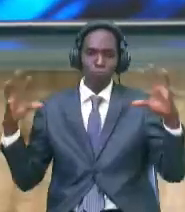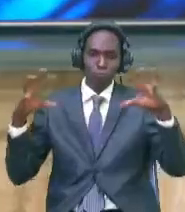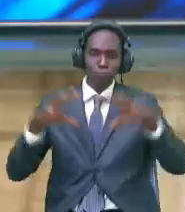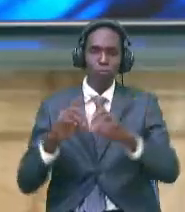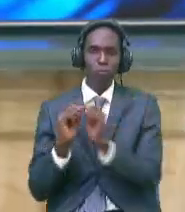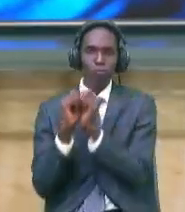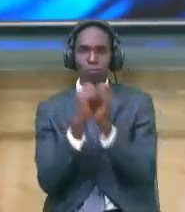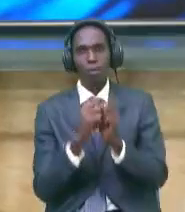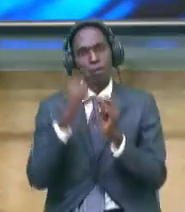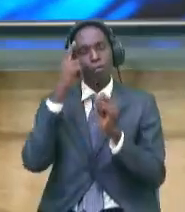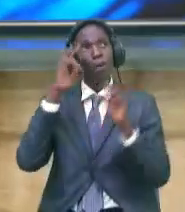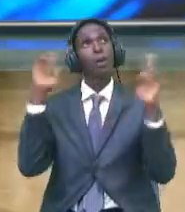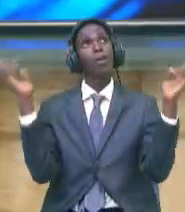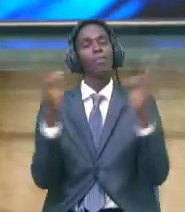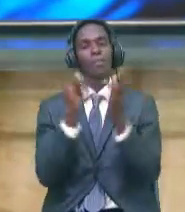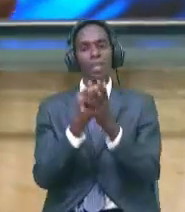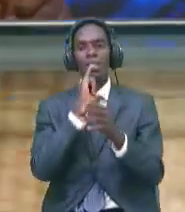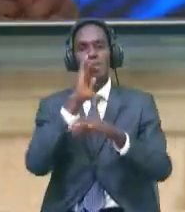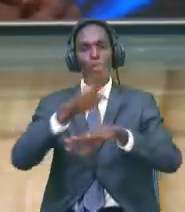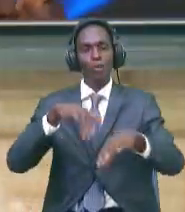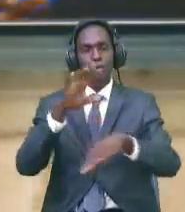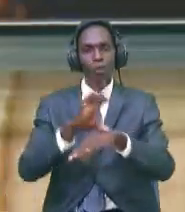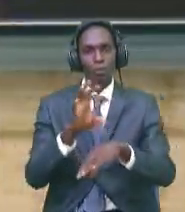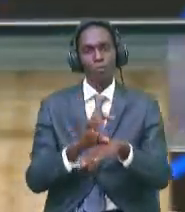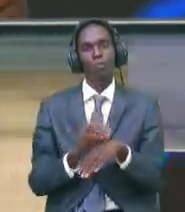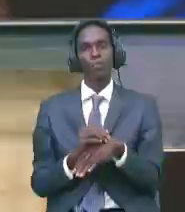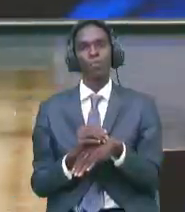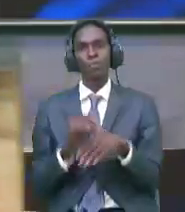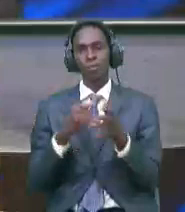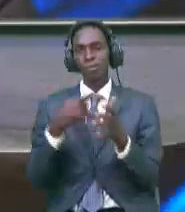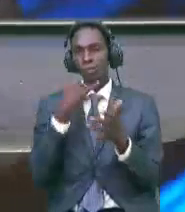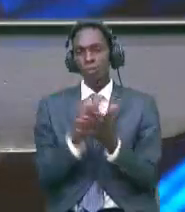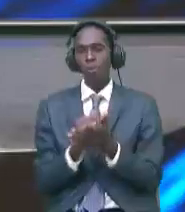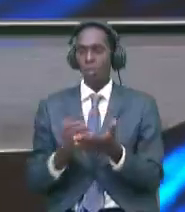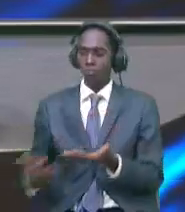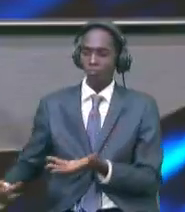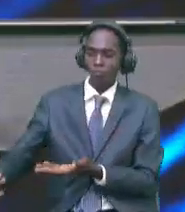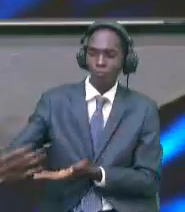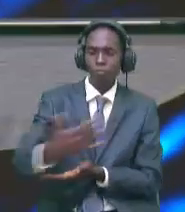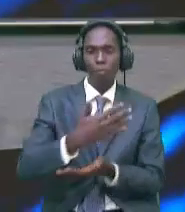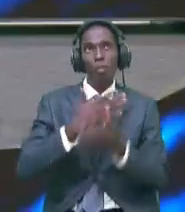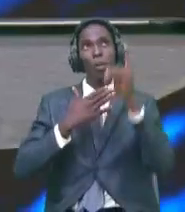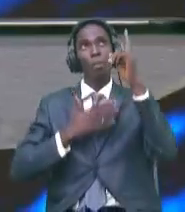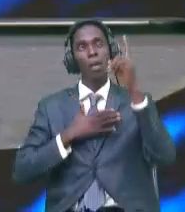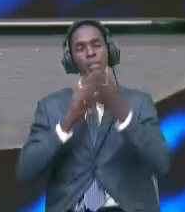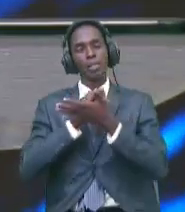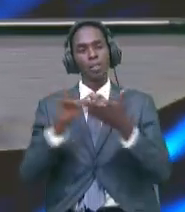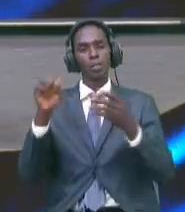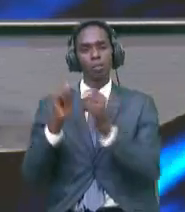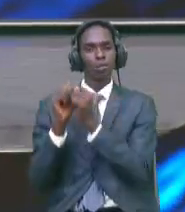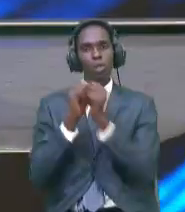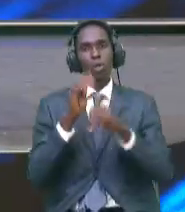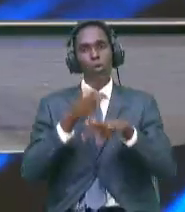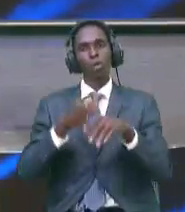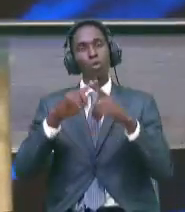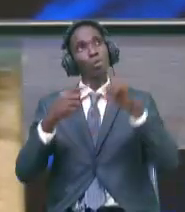for worship. That is church. But we are saints. Gather my saints together unto me. Those that